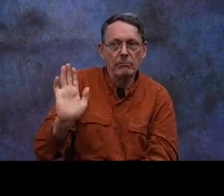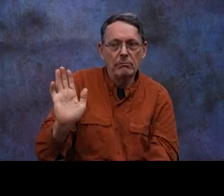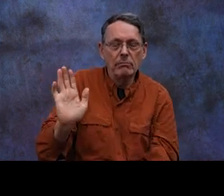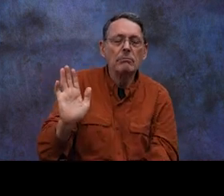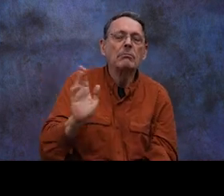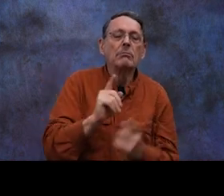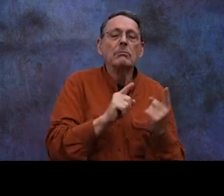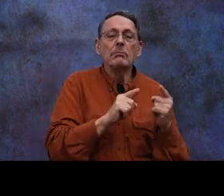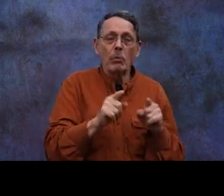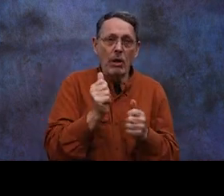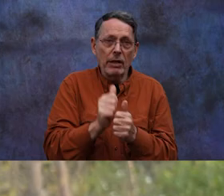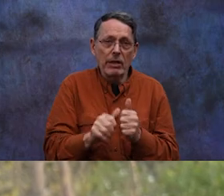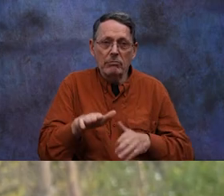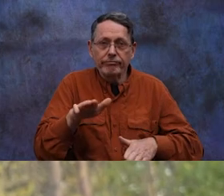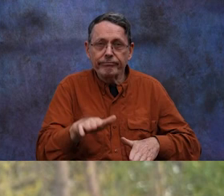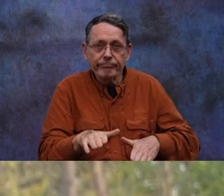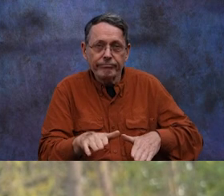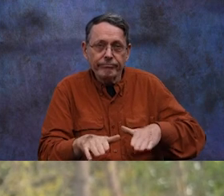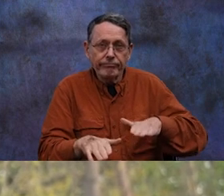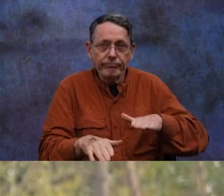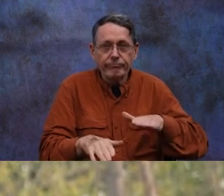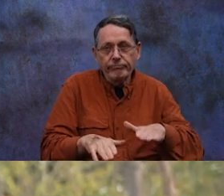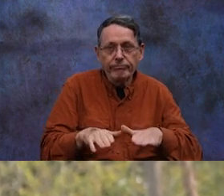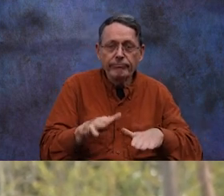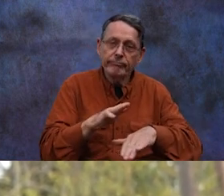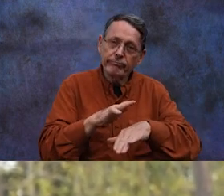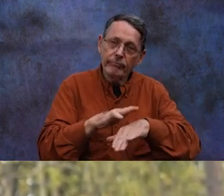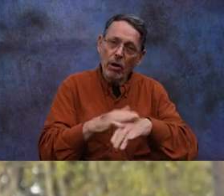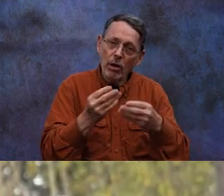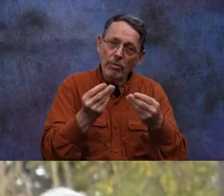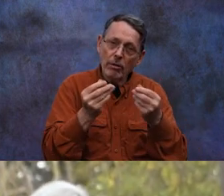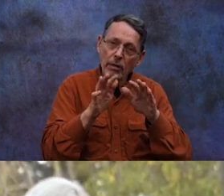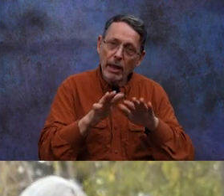And as each foot falls heavier on the land,